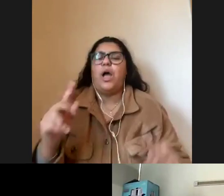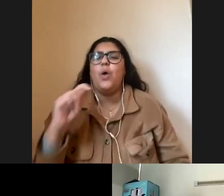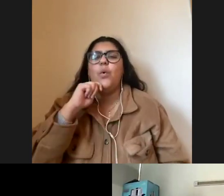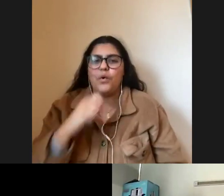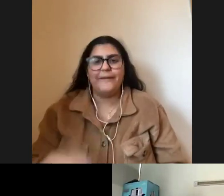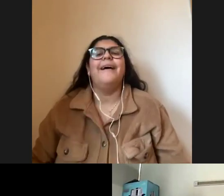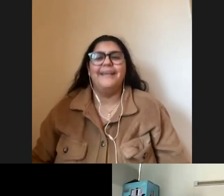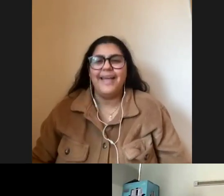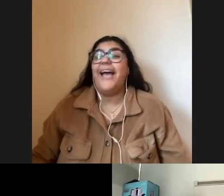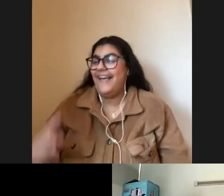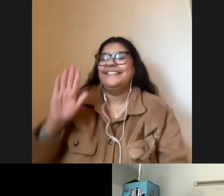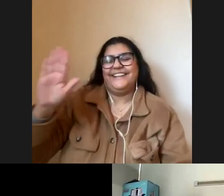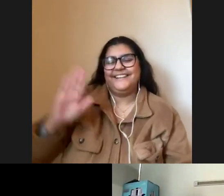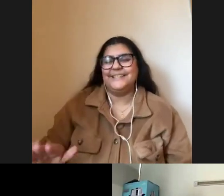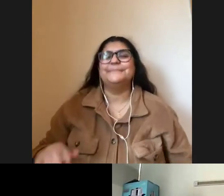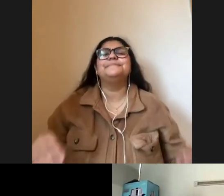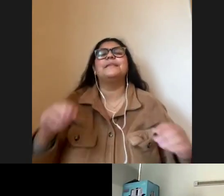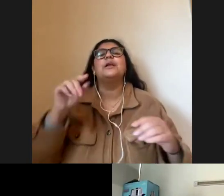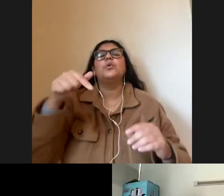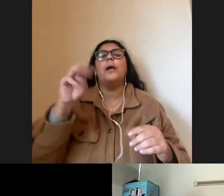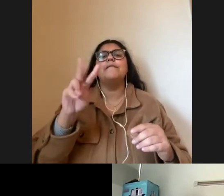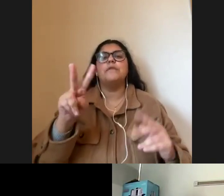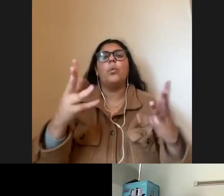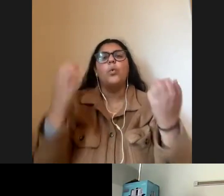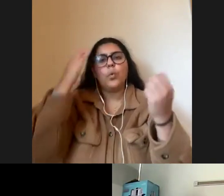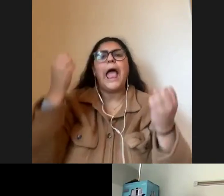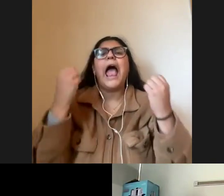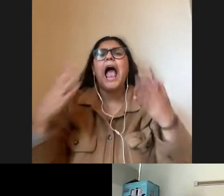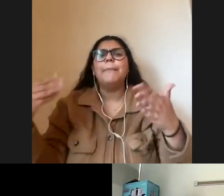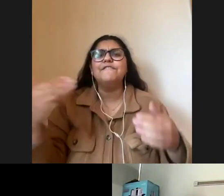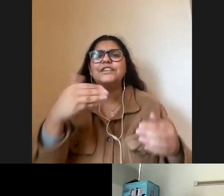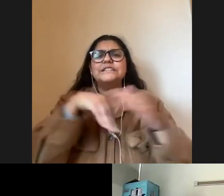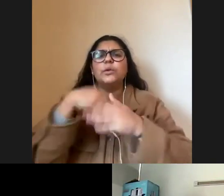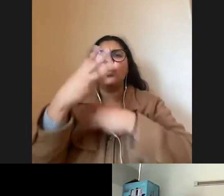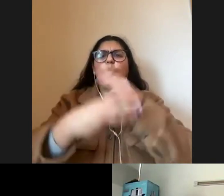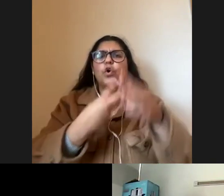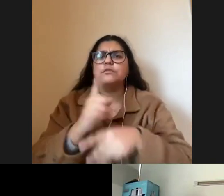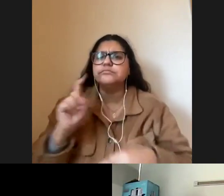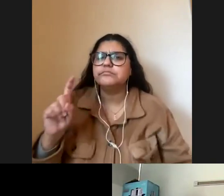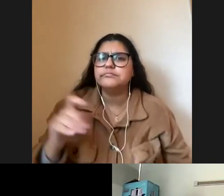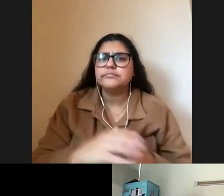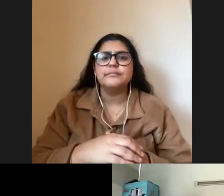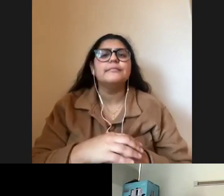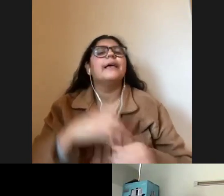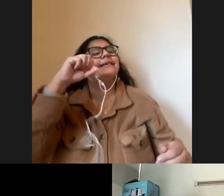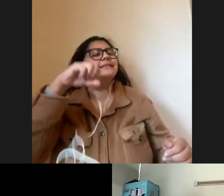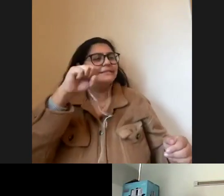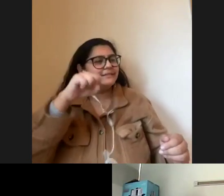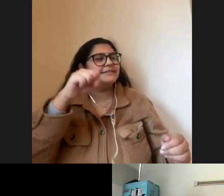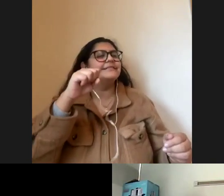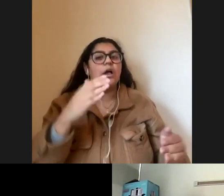awesome. Um, Yeah. 2MV wants to know, how many fish are there in the world? Yes. So there's